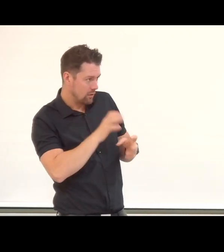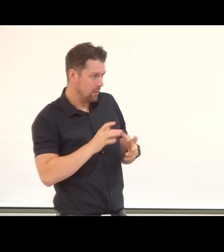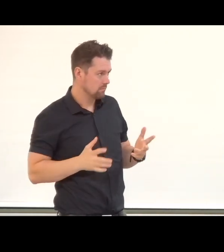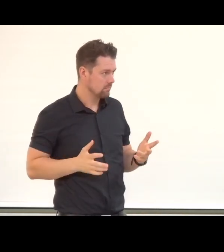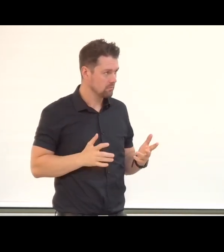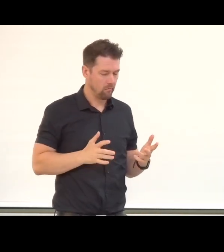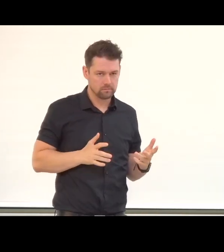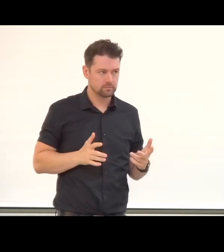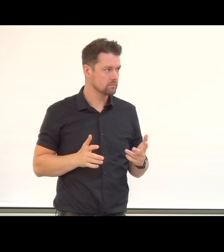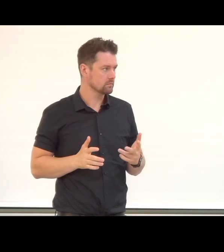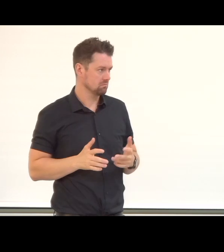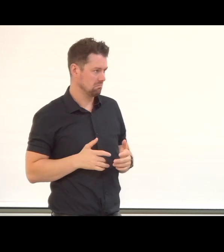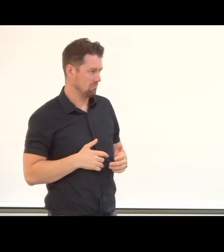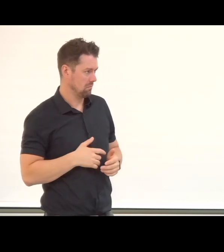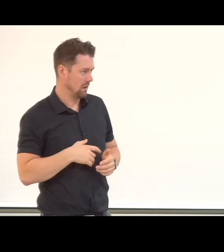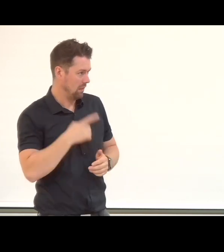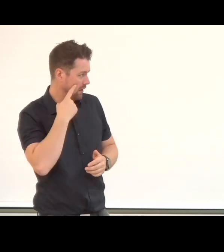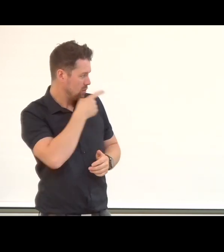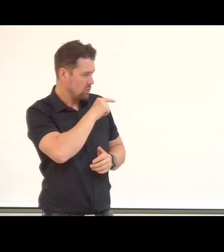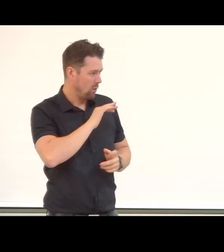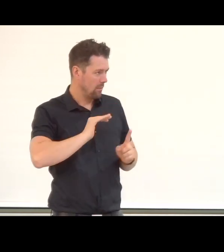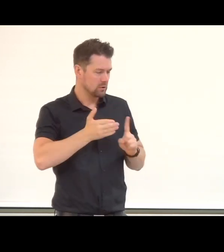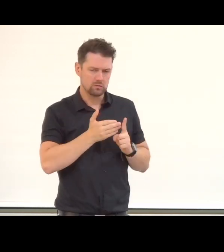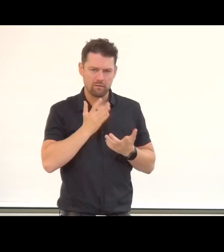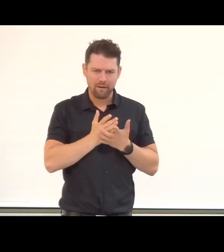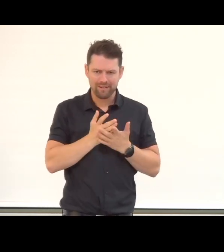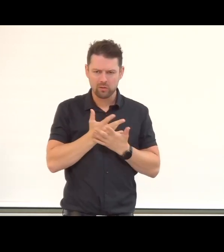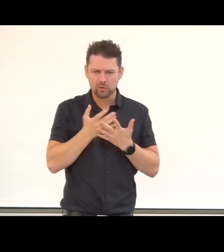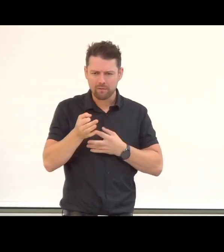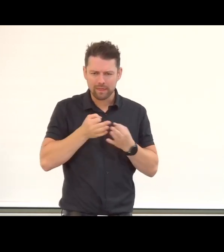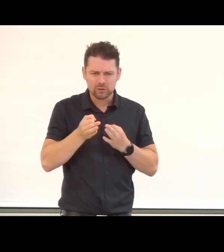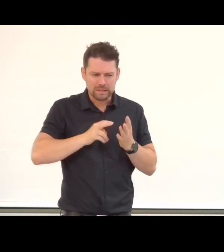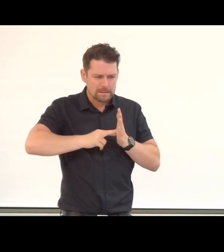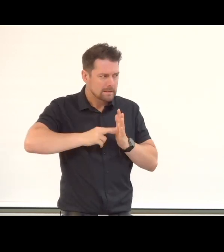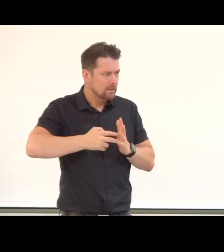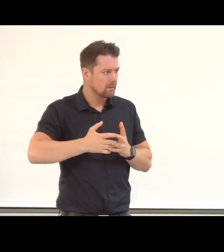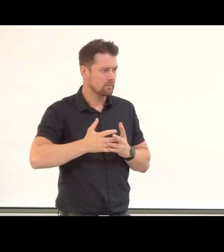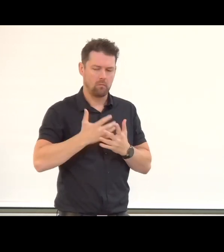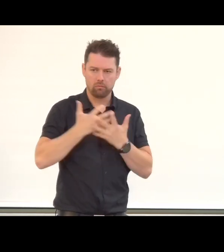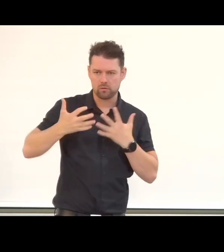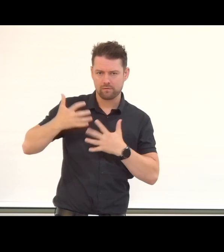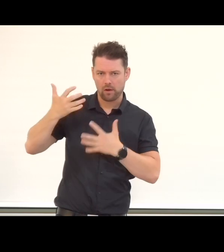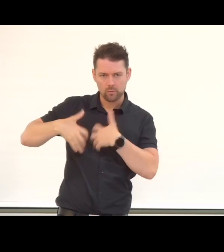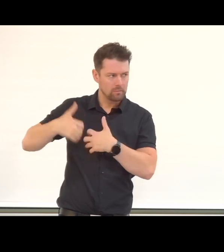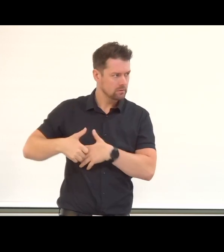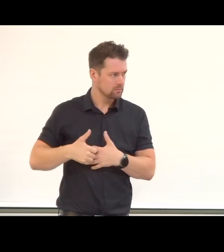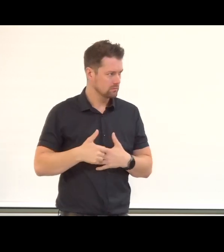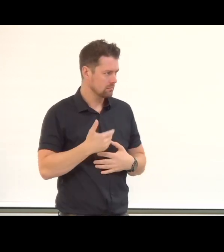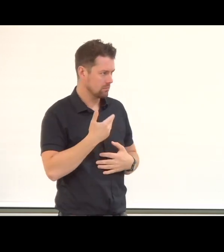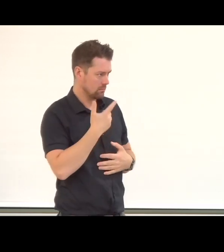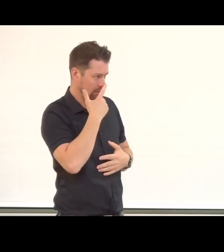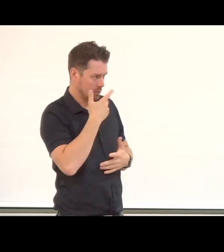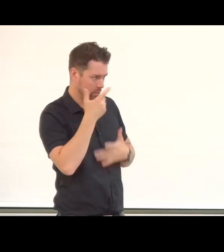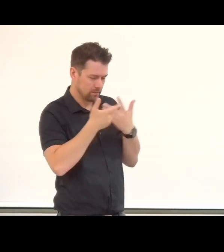looks like your missions are pretty logistics intensive. You go to a lot of locations with some pretty big equipment. Could you elaborate more on